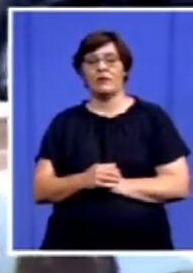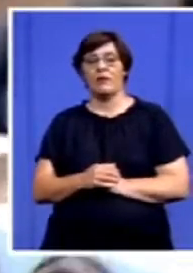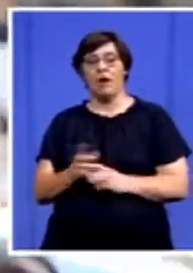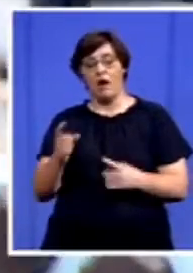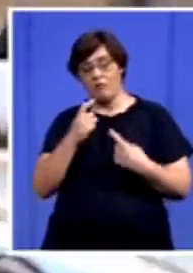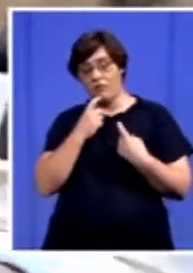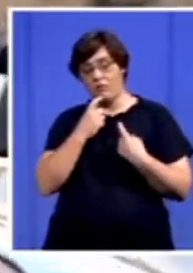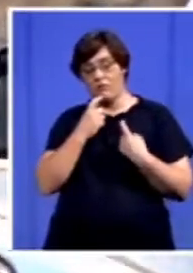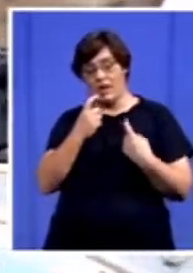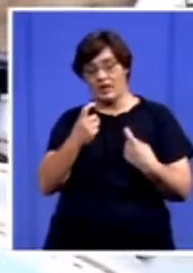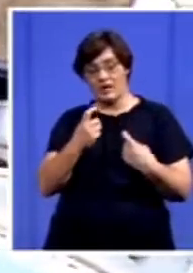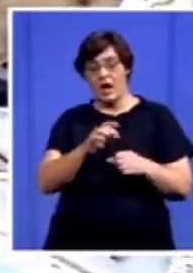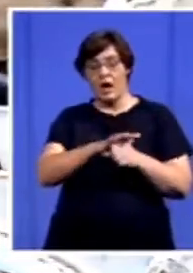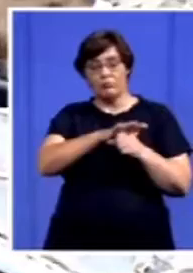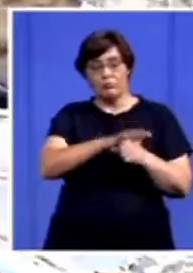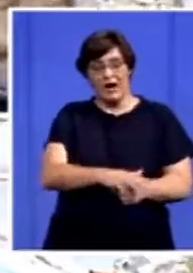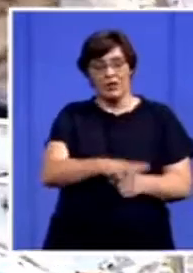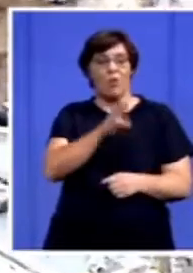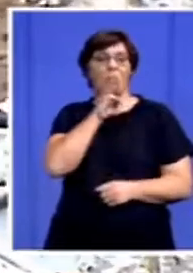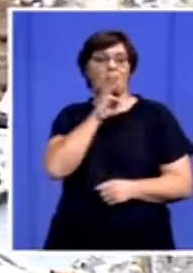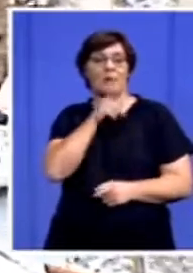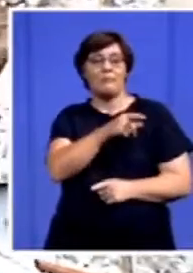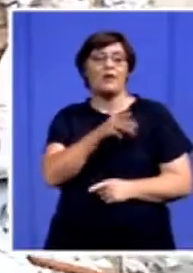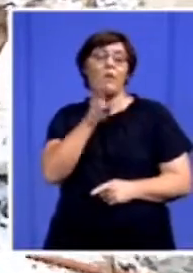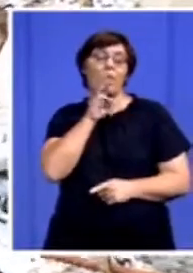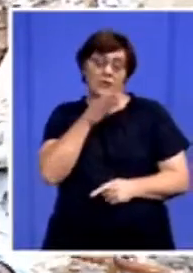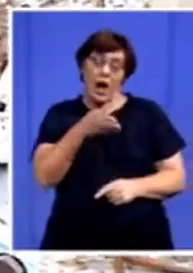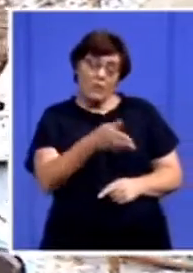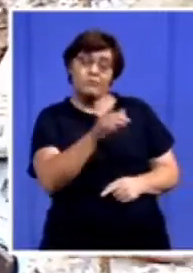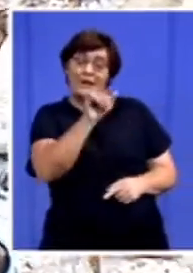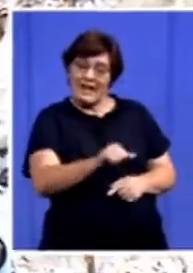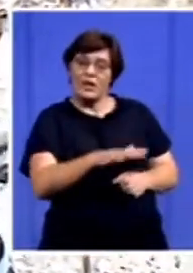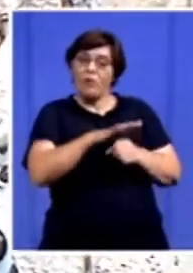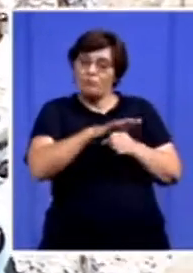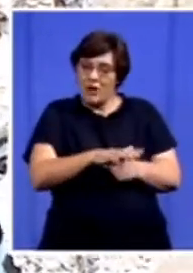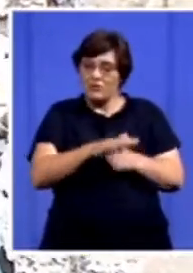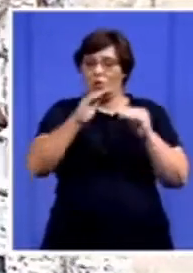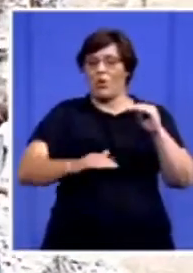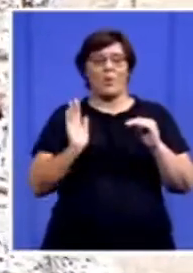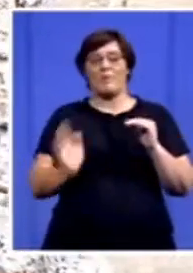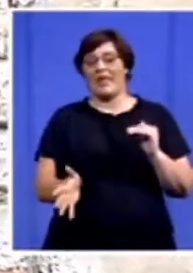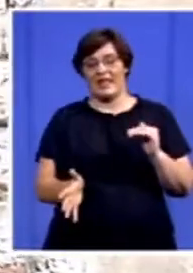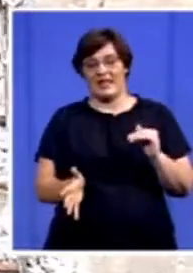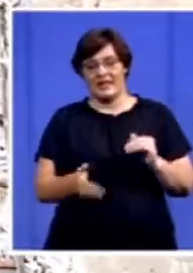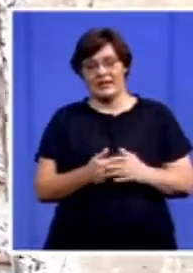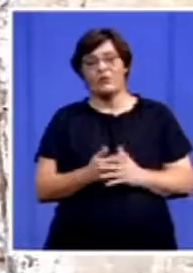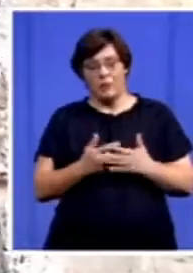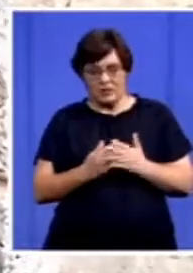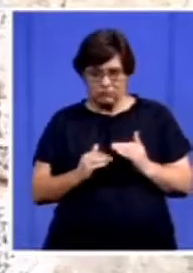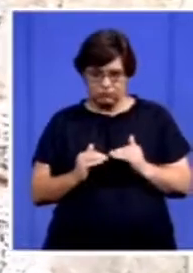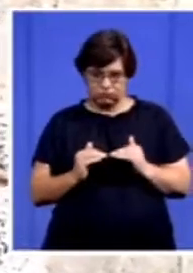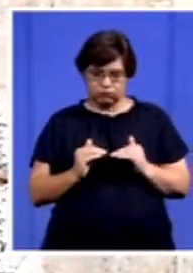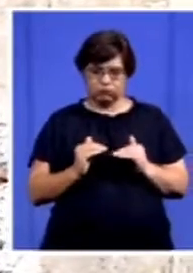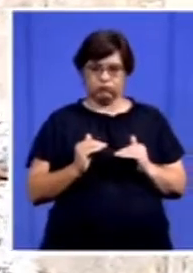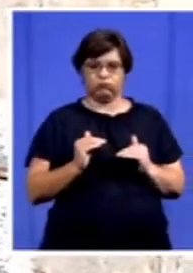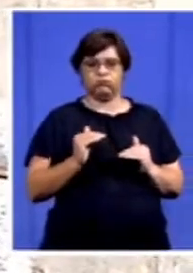meaning there's still water in the system. So as soon as we start up, all that happens is boosting up the system. Mr. Singo, when